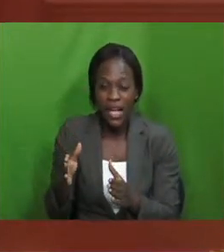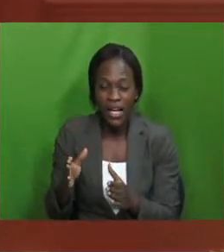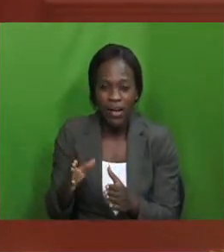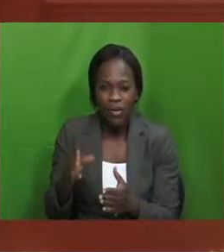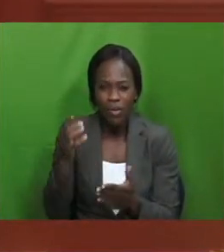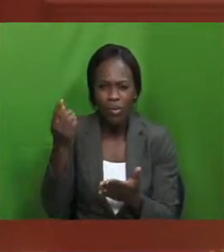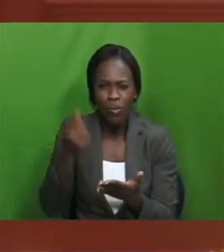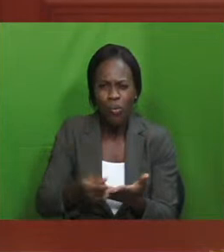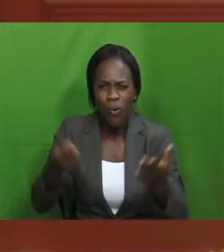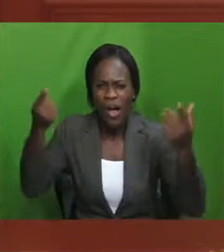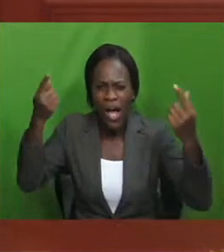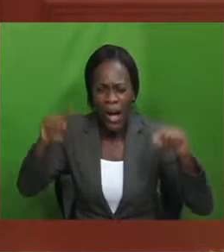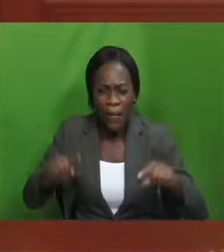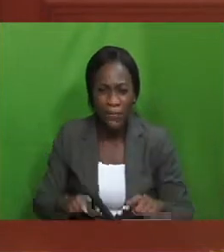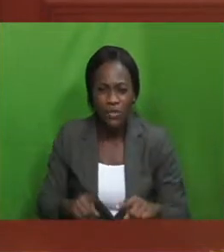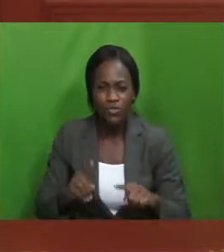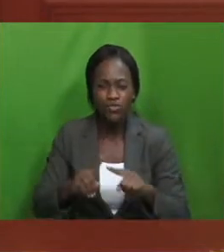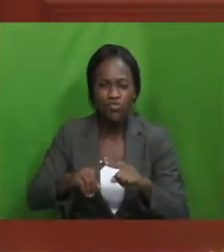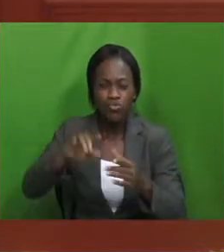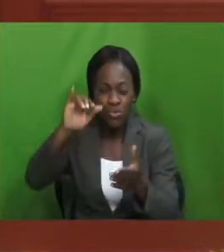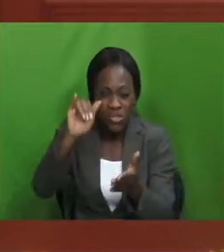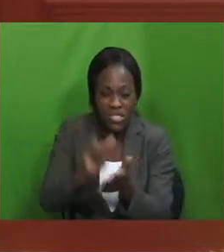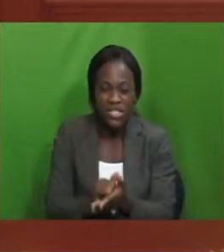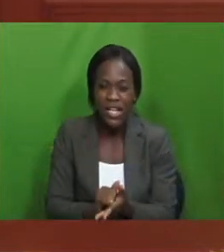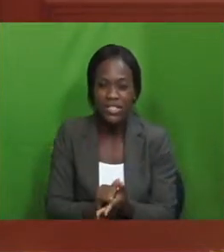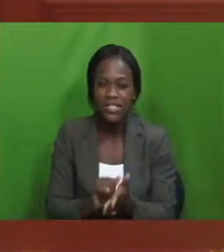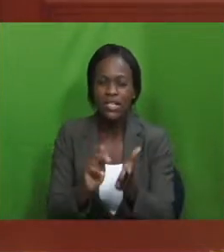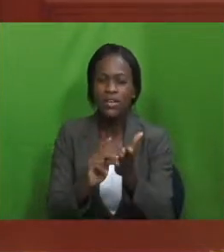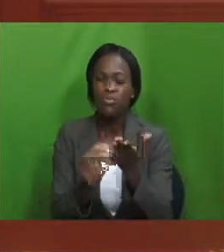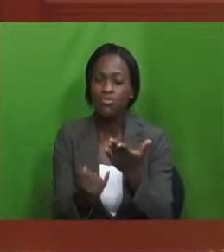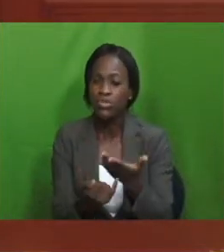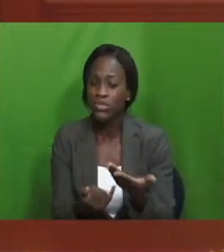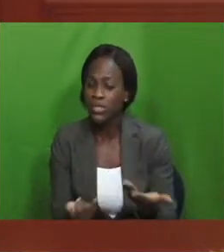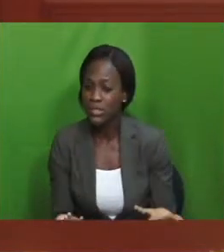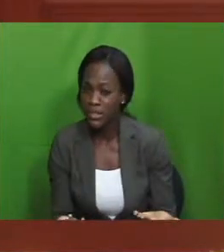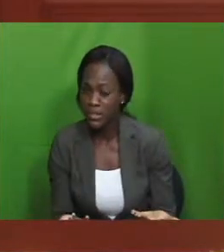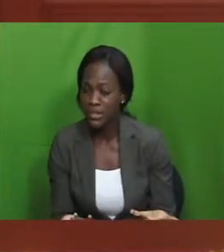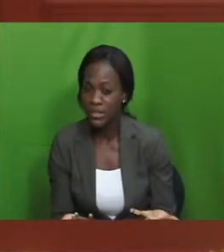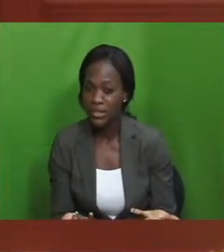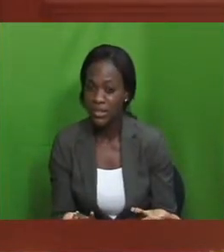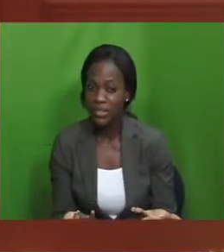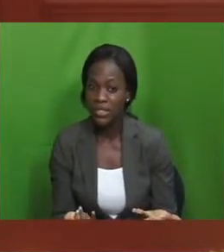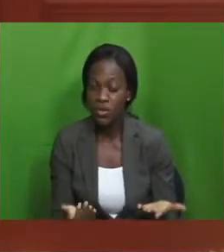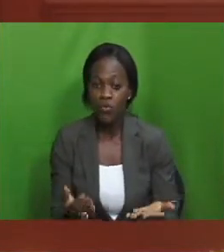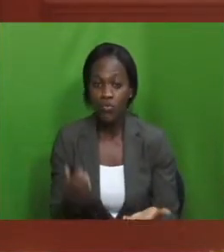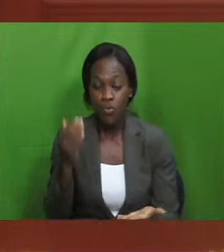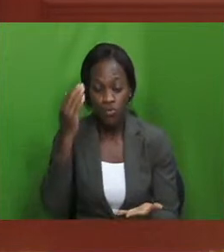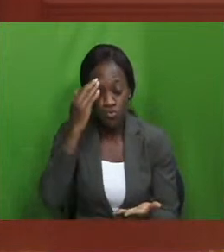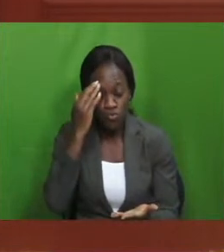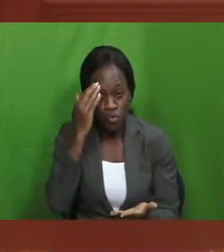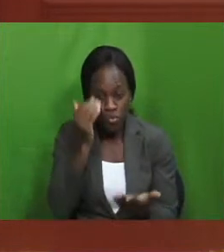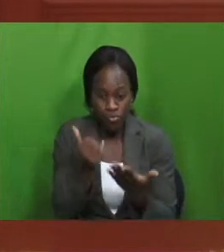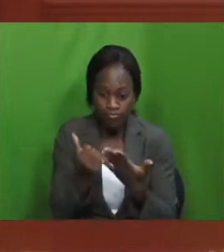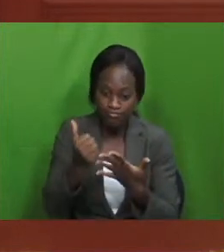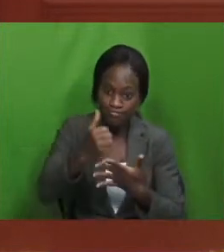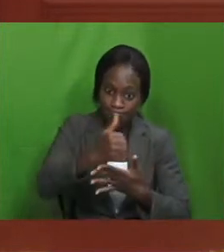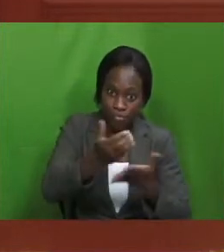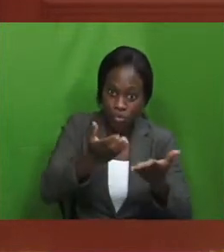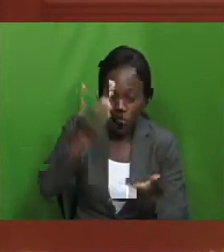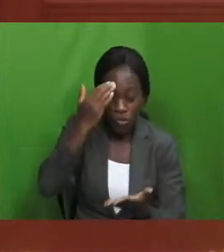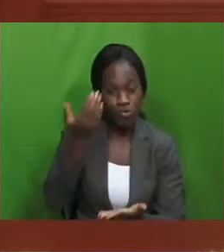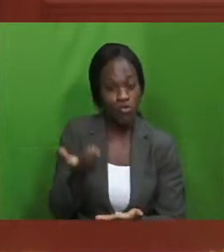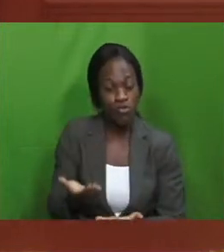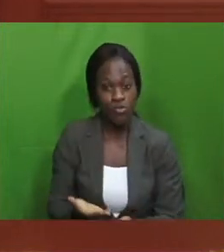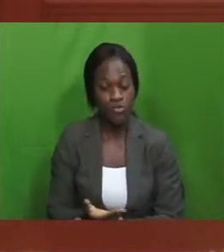you cared, this is what you pledged to do. We are interested in knowing what your performance have been. Mr.